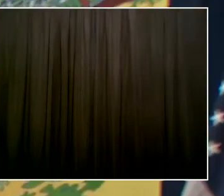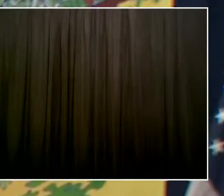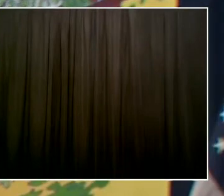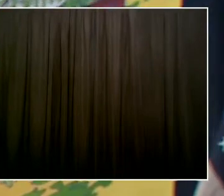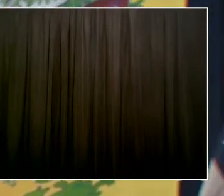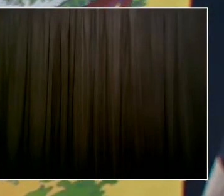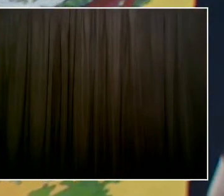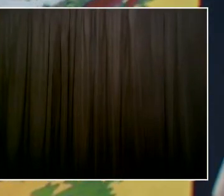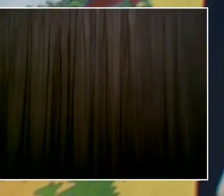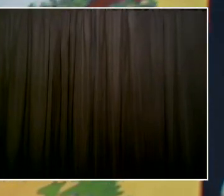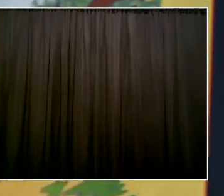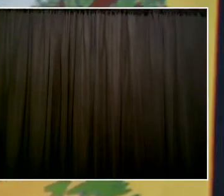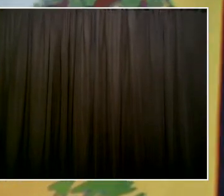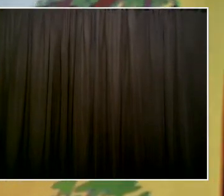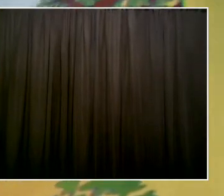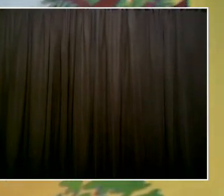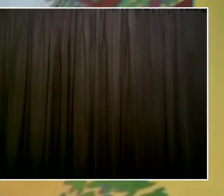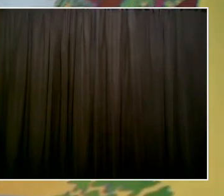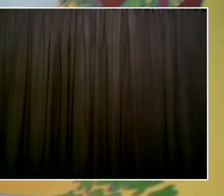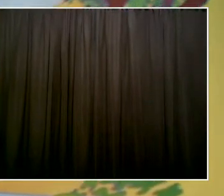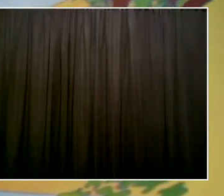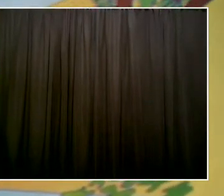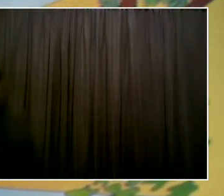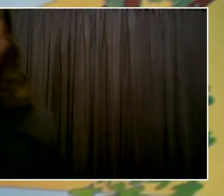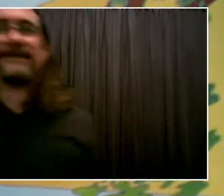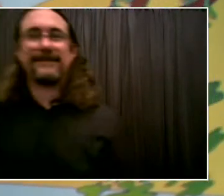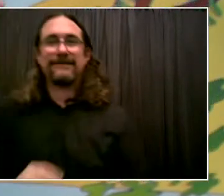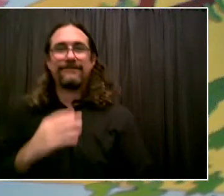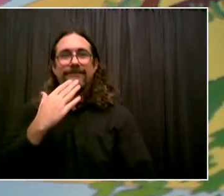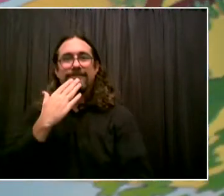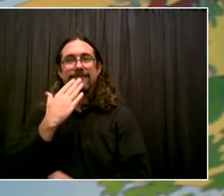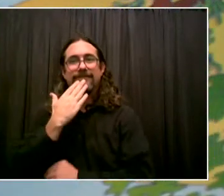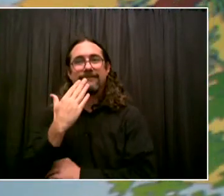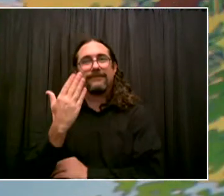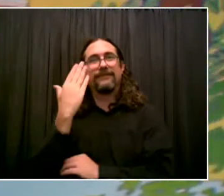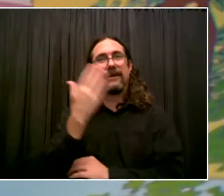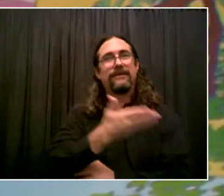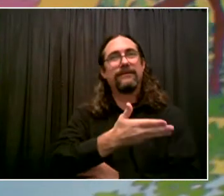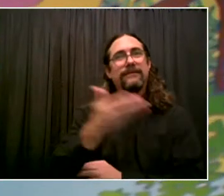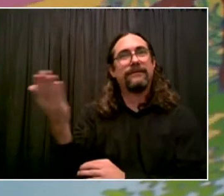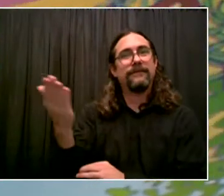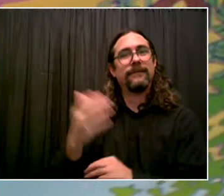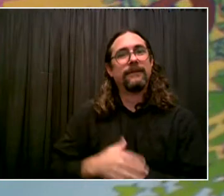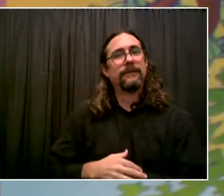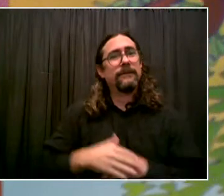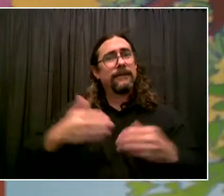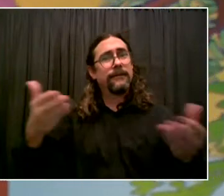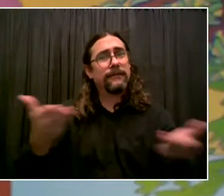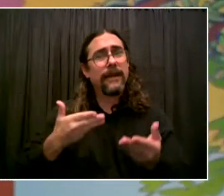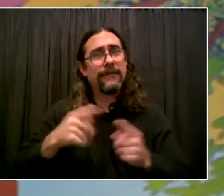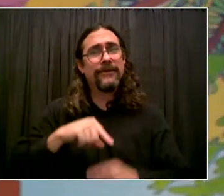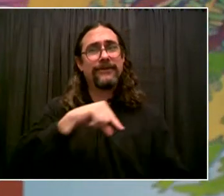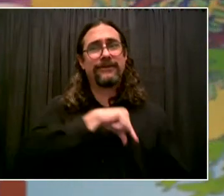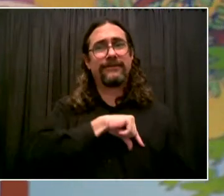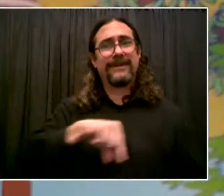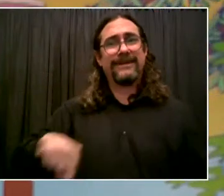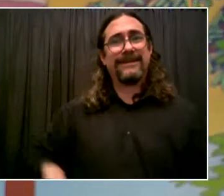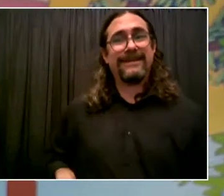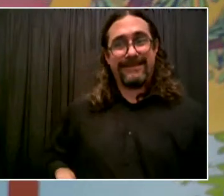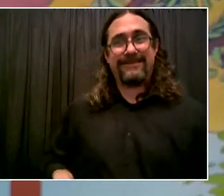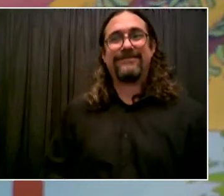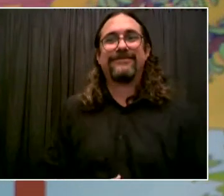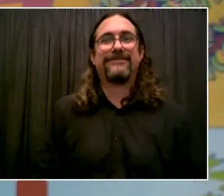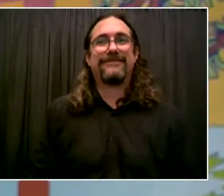morning, everybody, and welcome to Queens. We're here at Queens Borough Hall. We're kicking off City Hall in your borough all week long